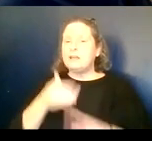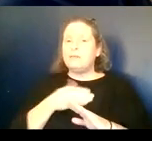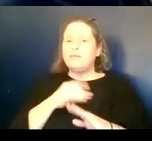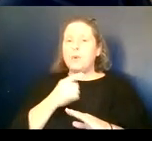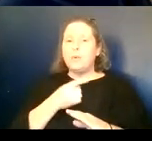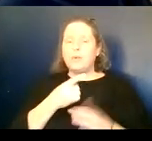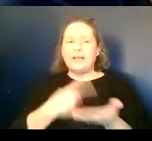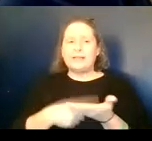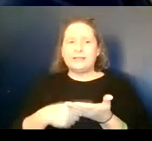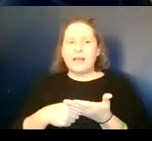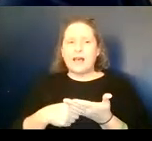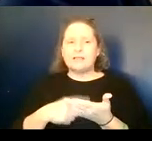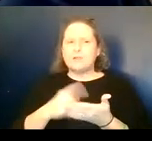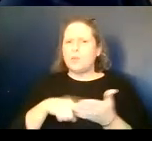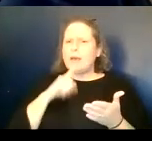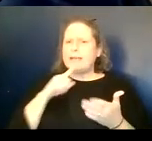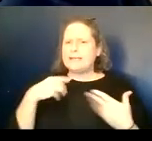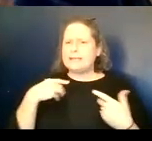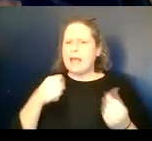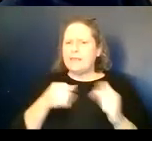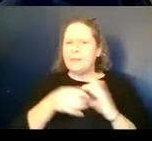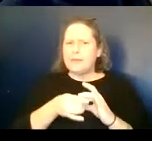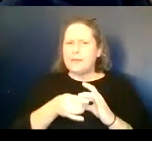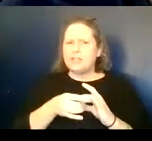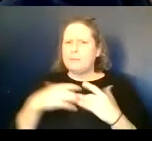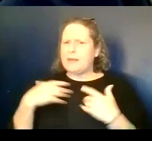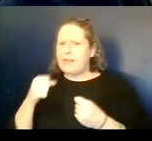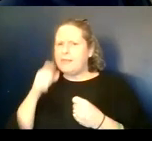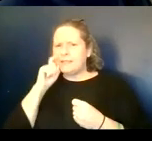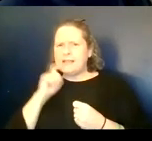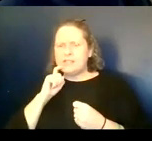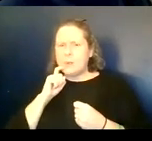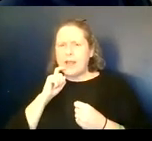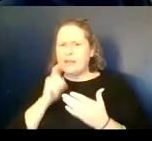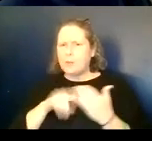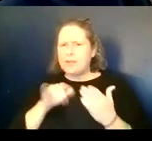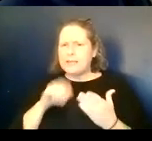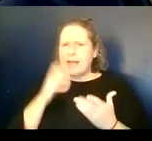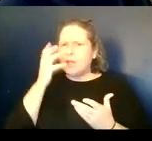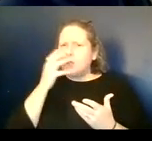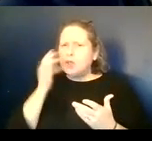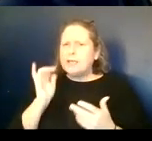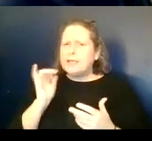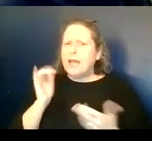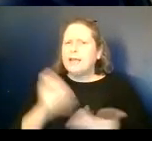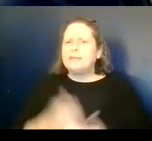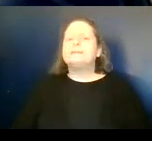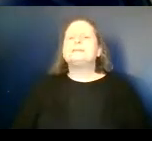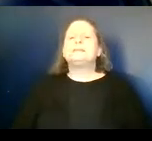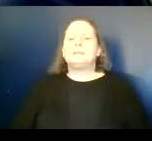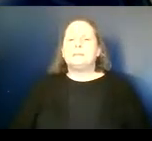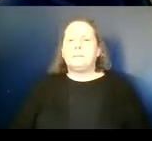healthy relationship and healthy sexuality will look like, I